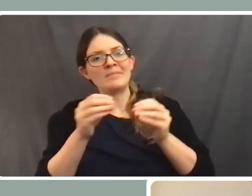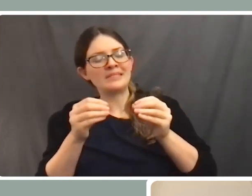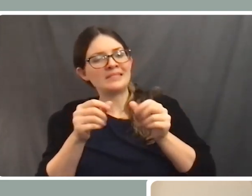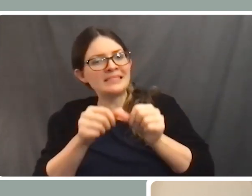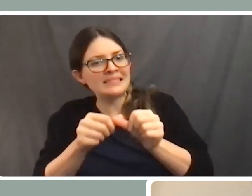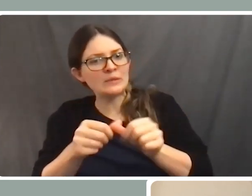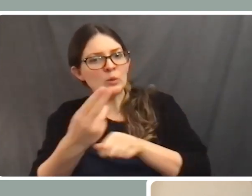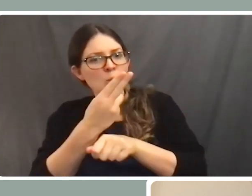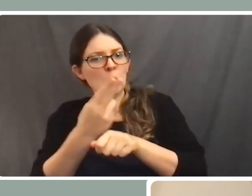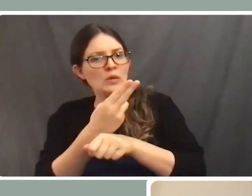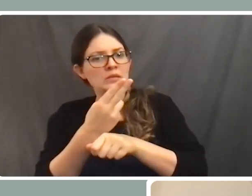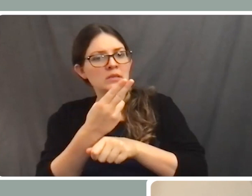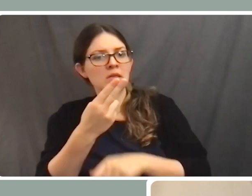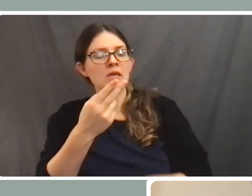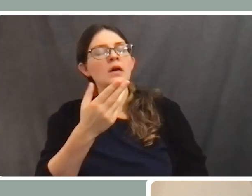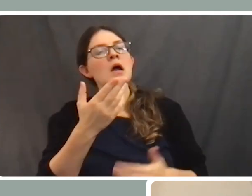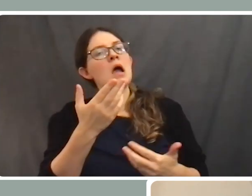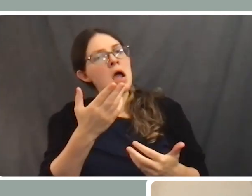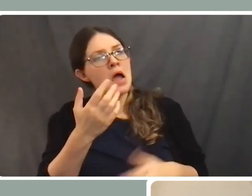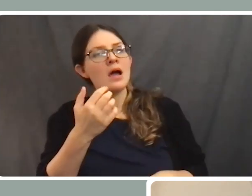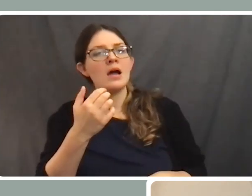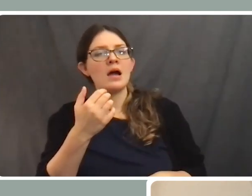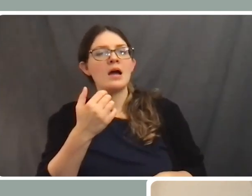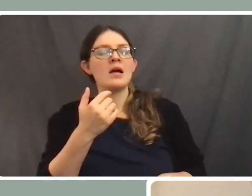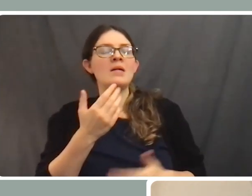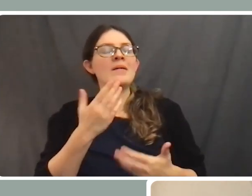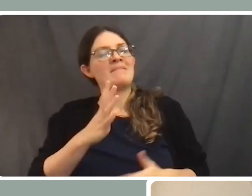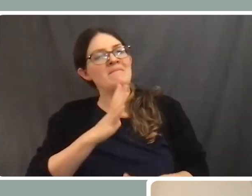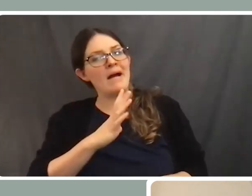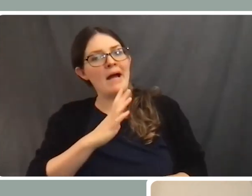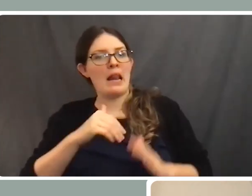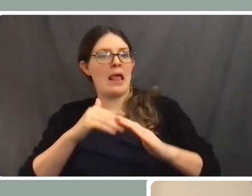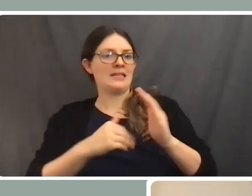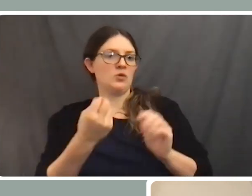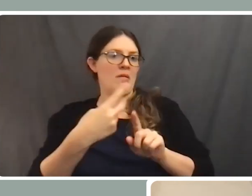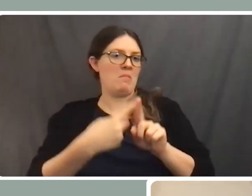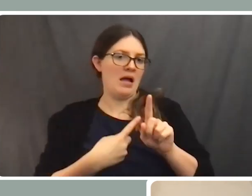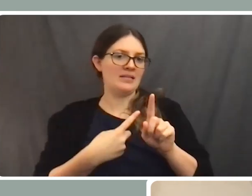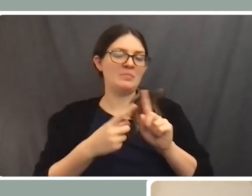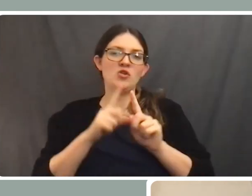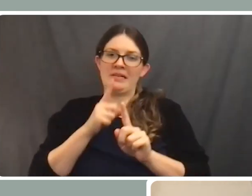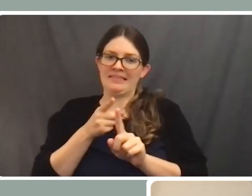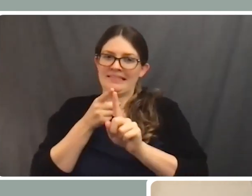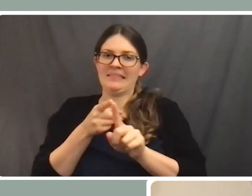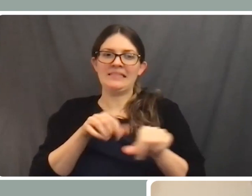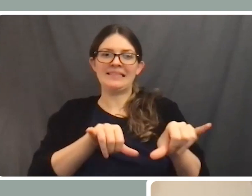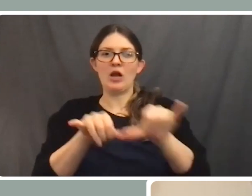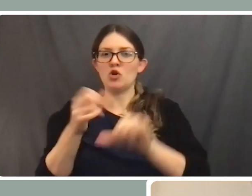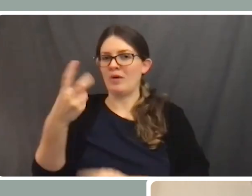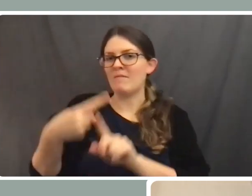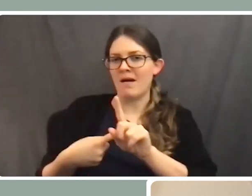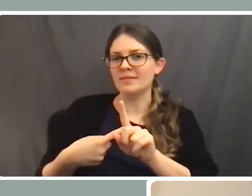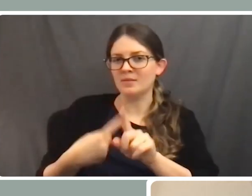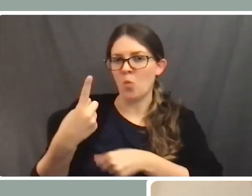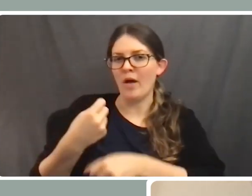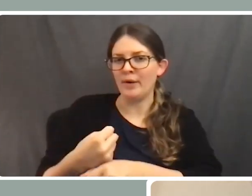I'm never, heartbroken if we can't get out to the full 12 months, but 12 months really is the standard. And the